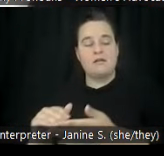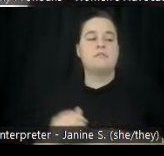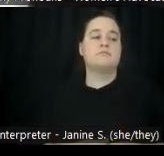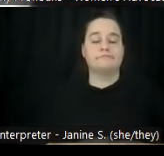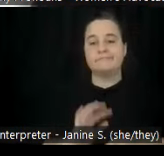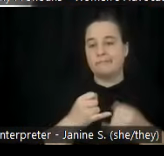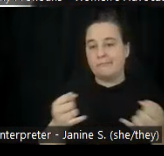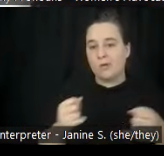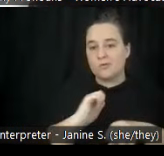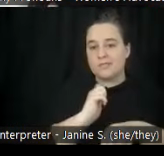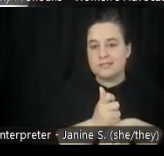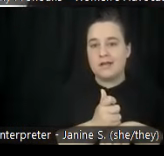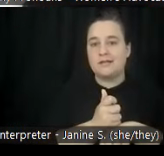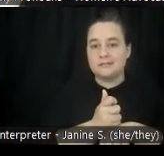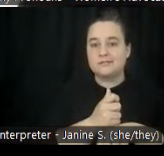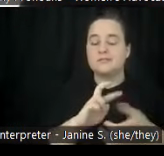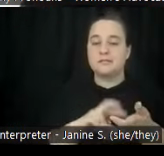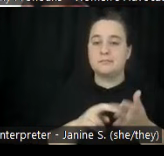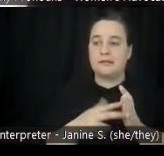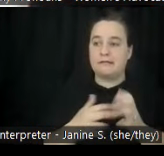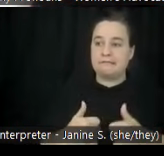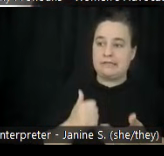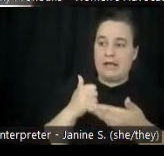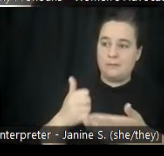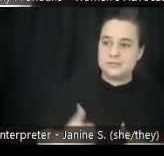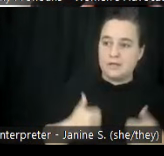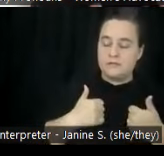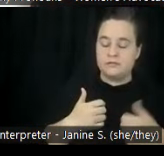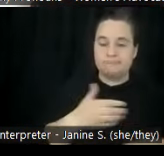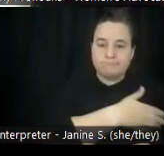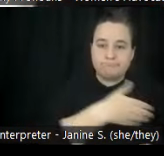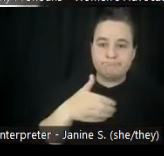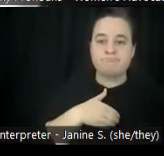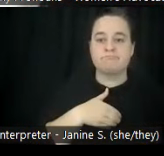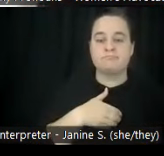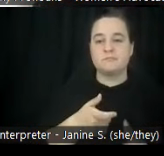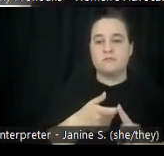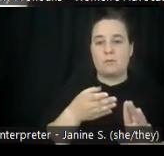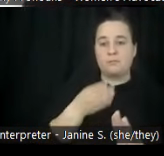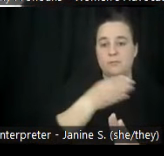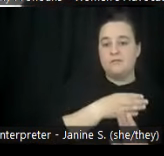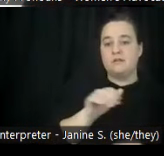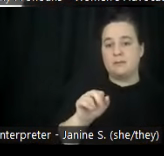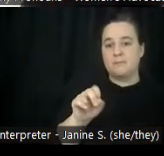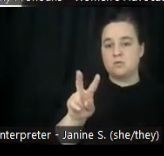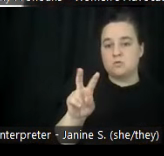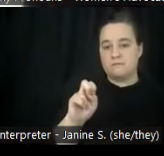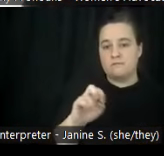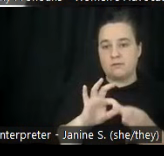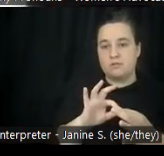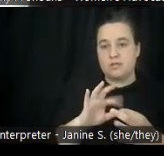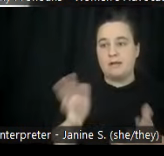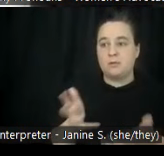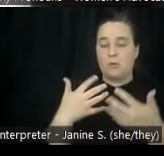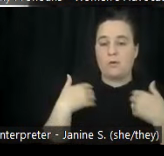boundaries can help survivors regain agency from a previously abusive relationship and promote a